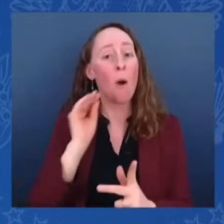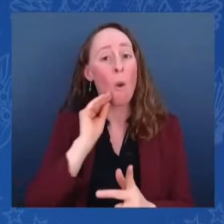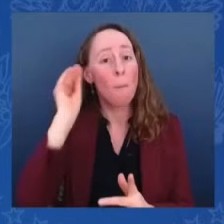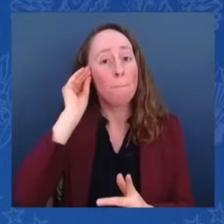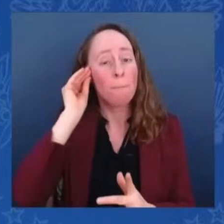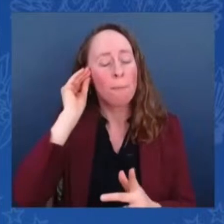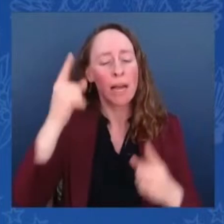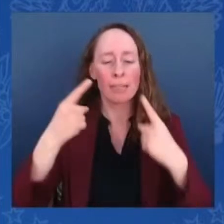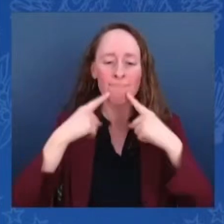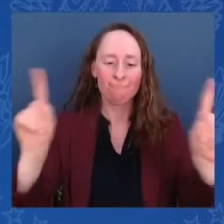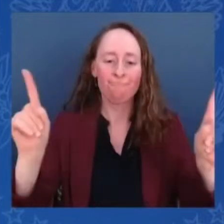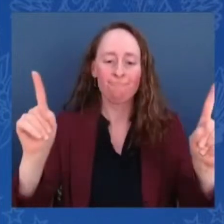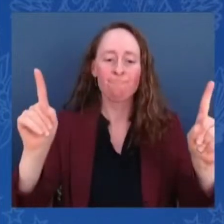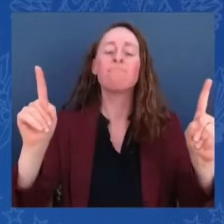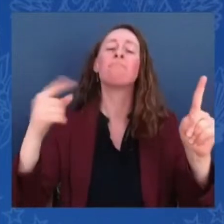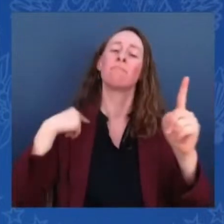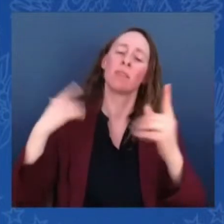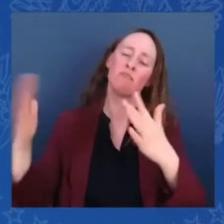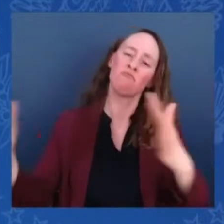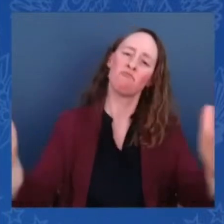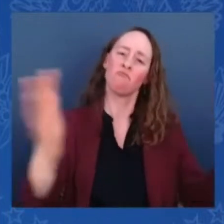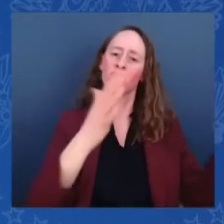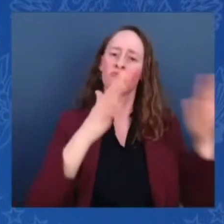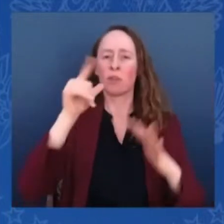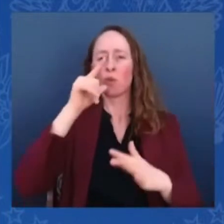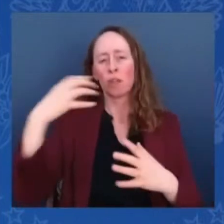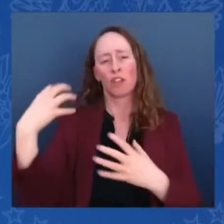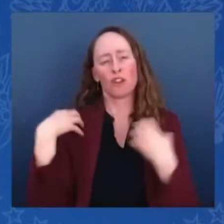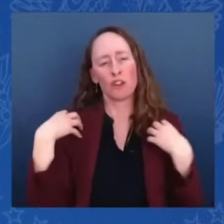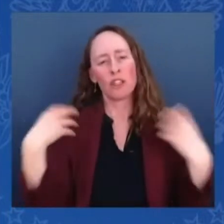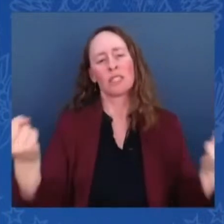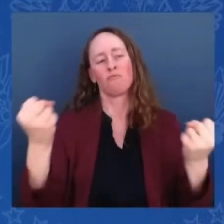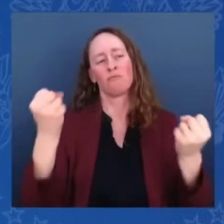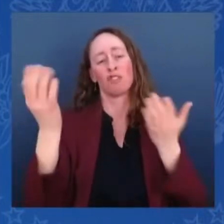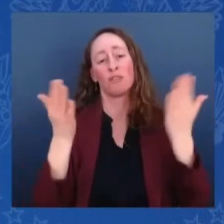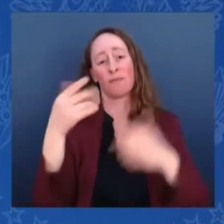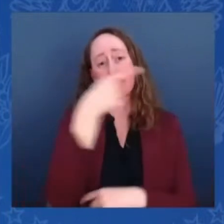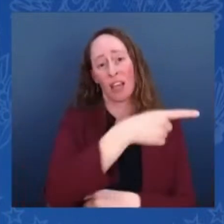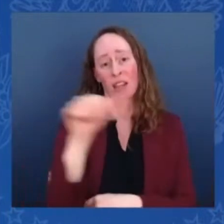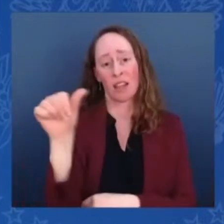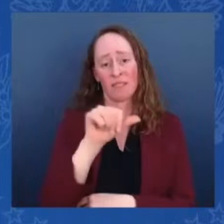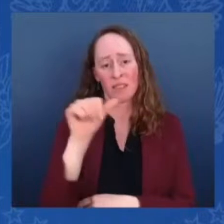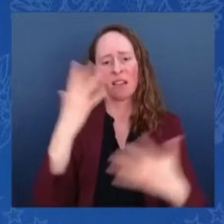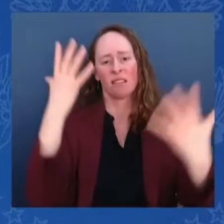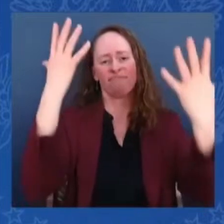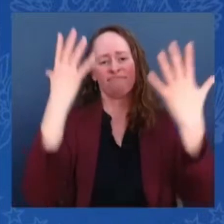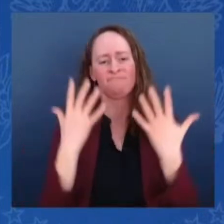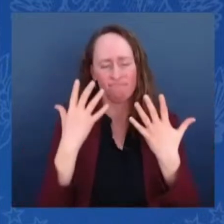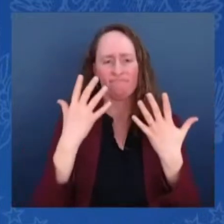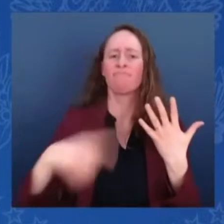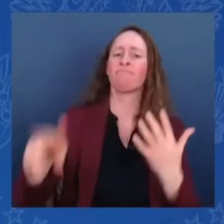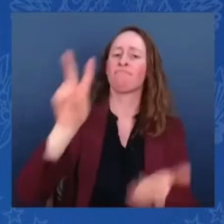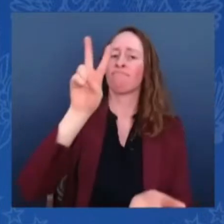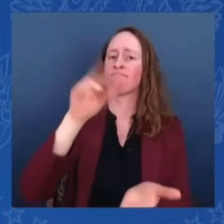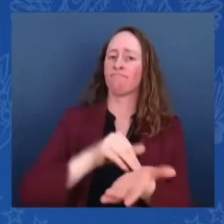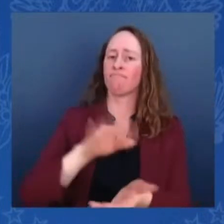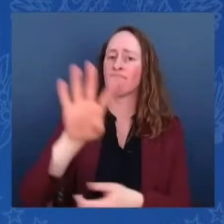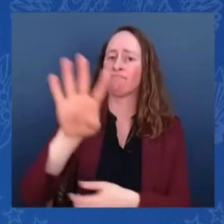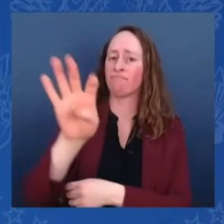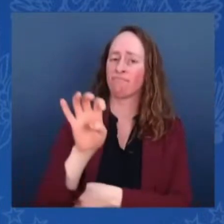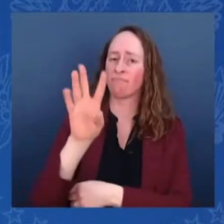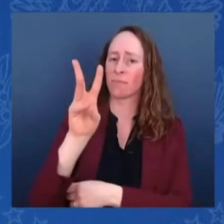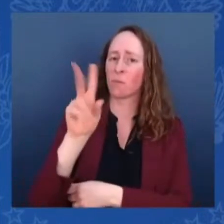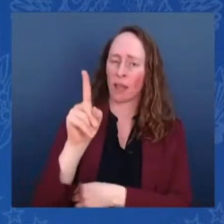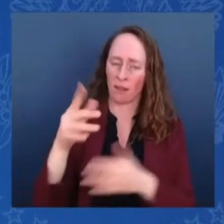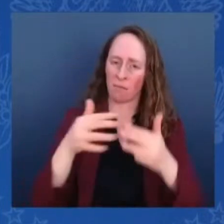who served in Afghanistan. We grieve all 2,461 Americans who made the ultimate sacrifice in